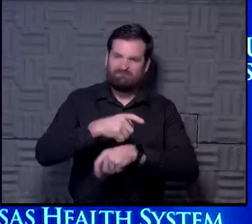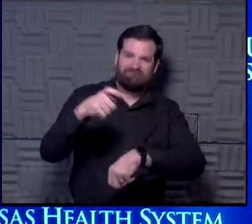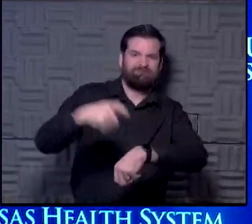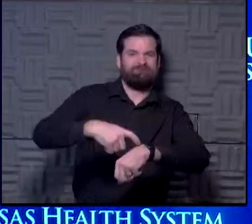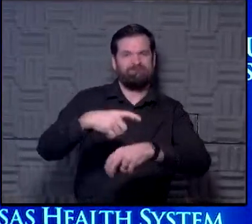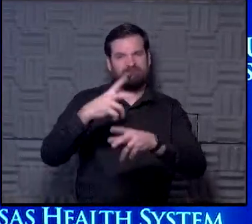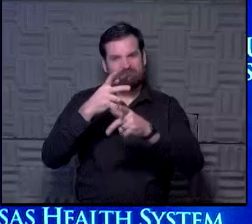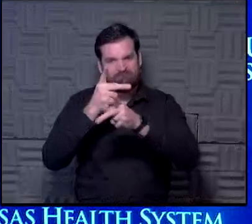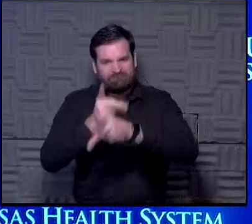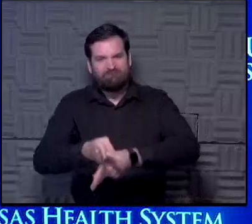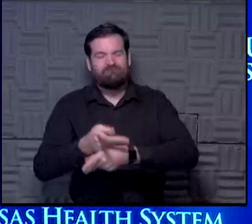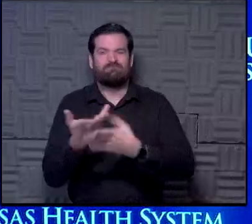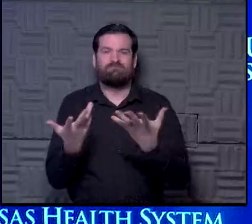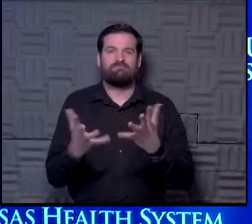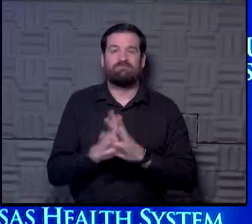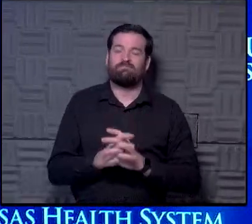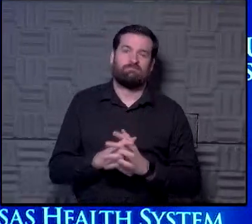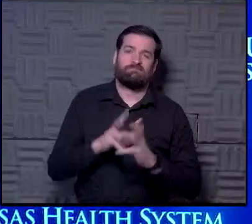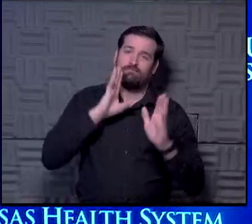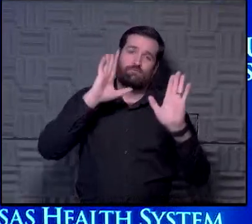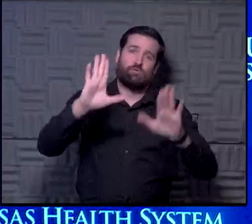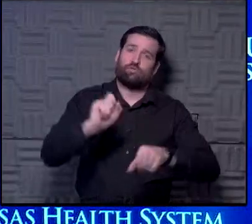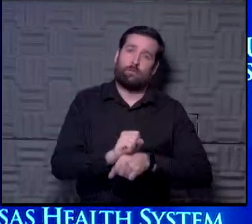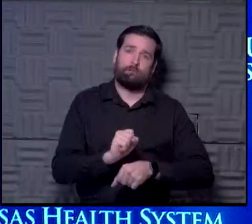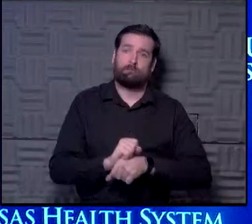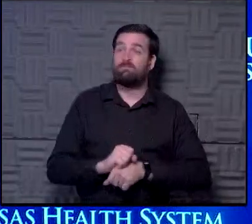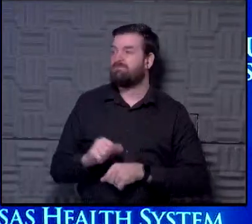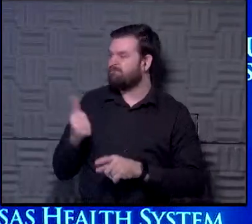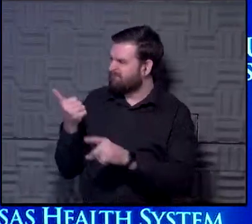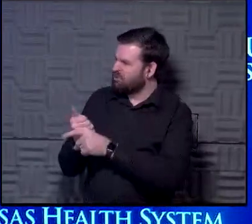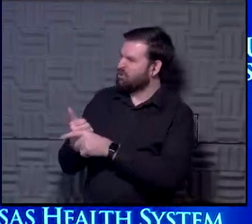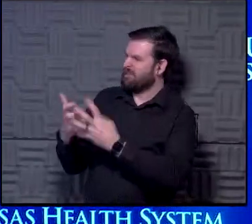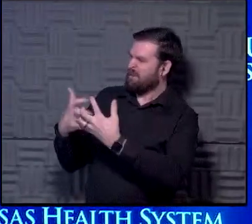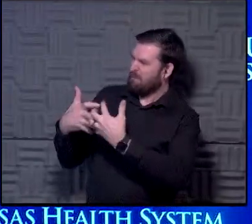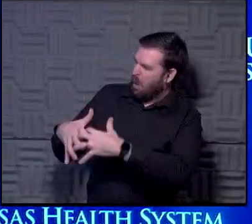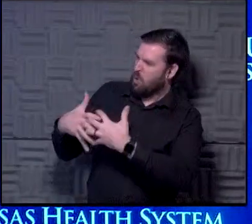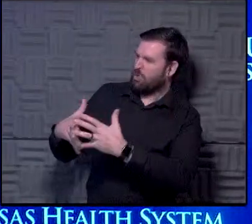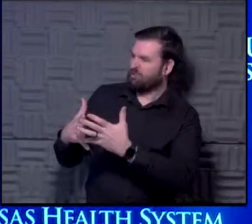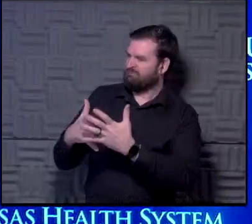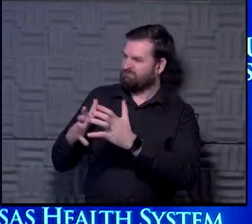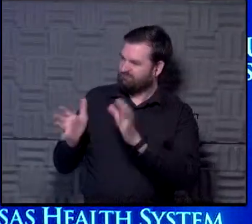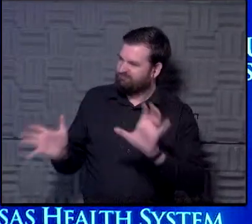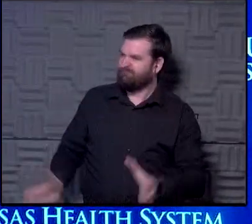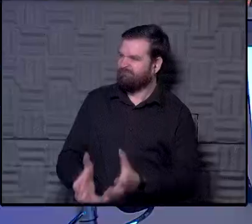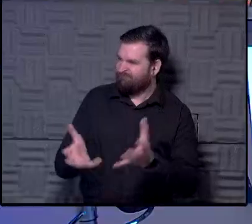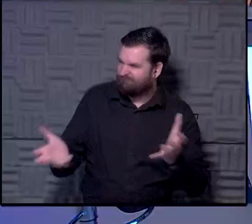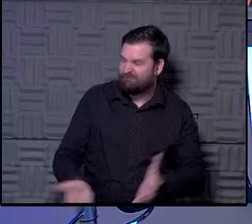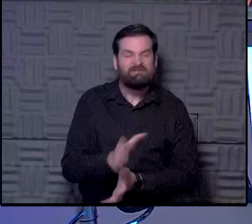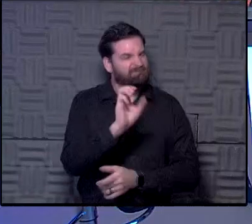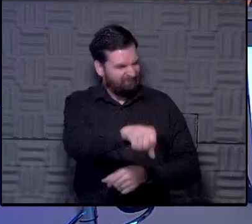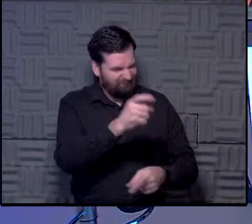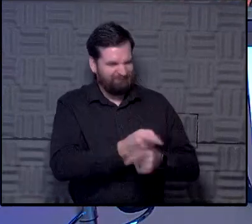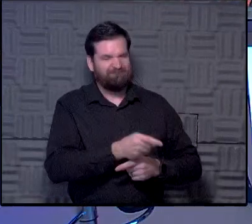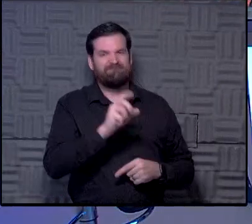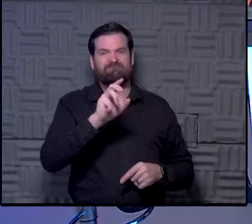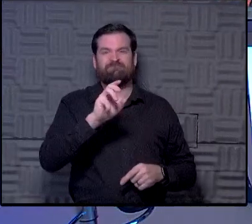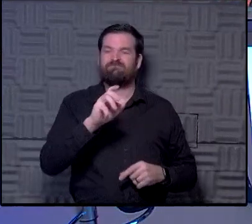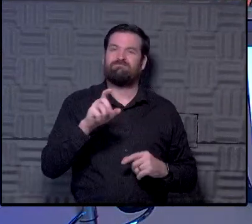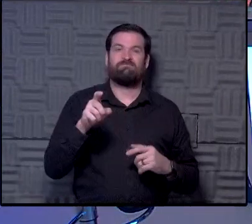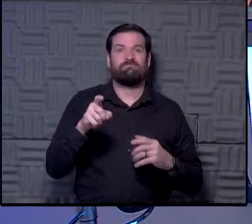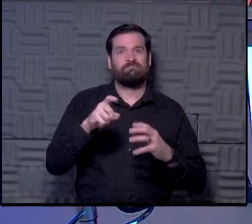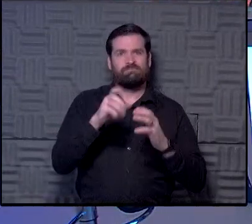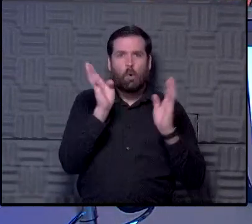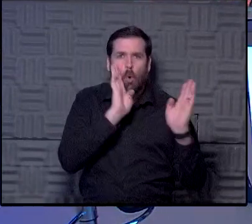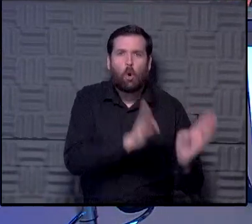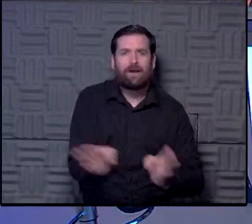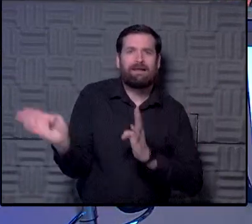and on message. And you've done a great job. She's the motor. She's what? She's the motor. She is the motor. I mean, oh my gosh, she